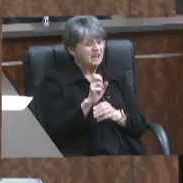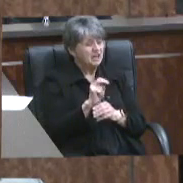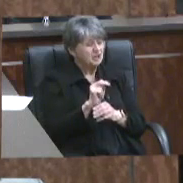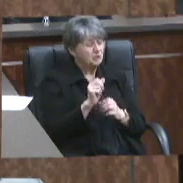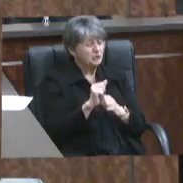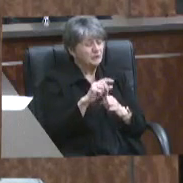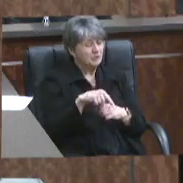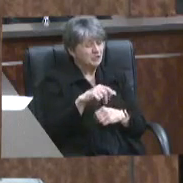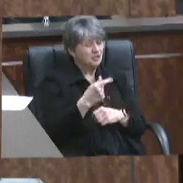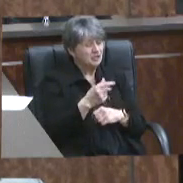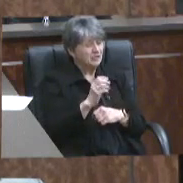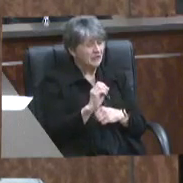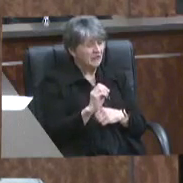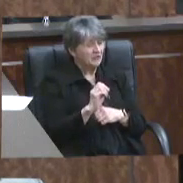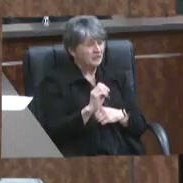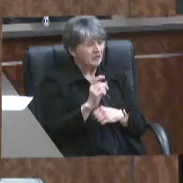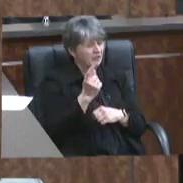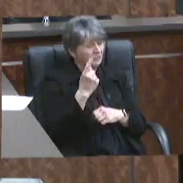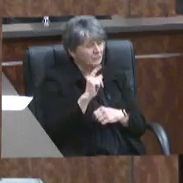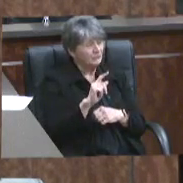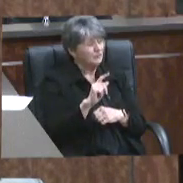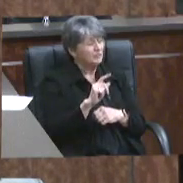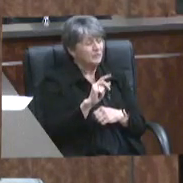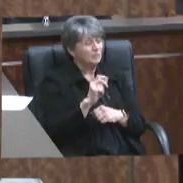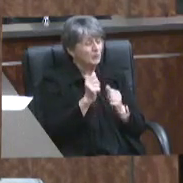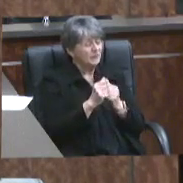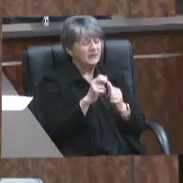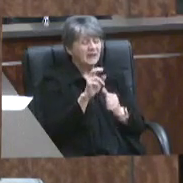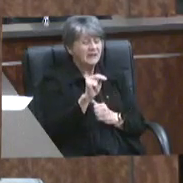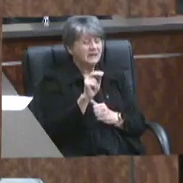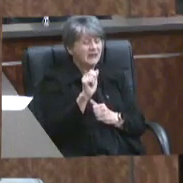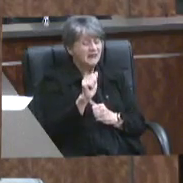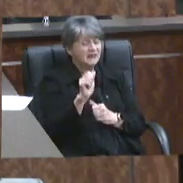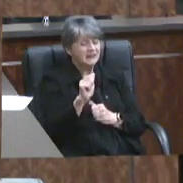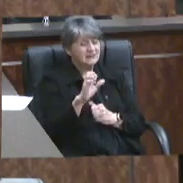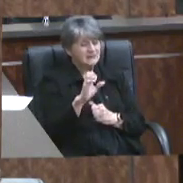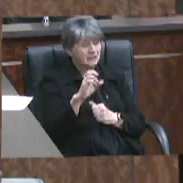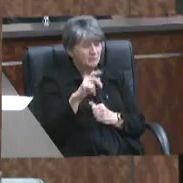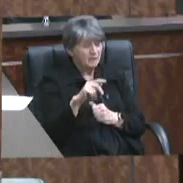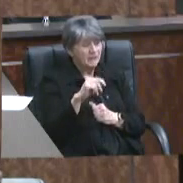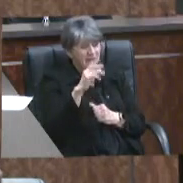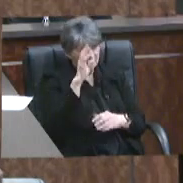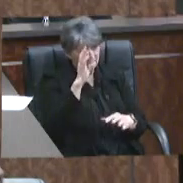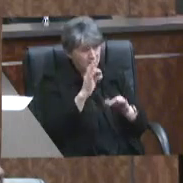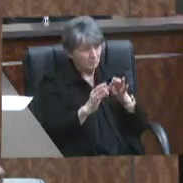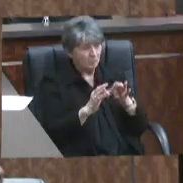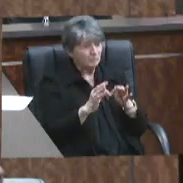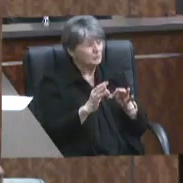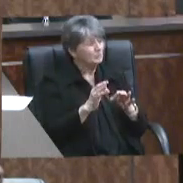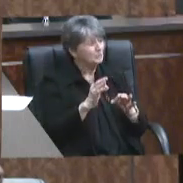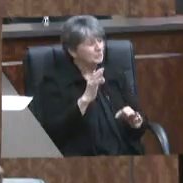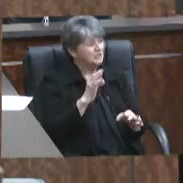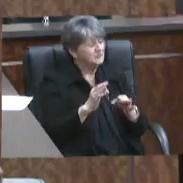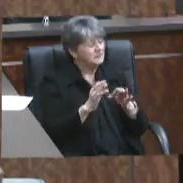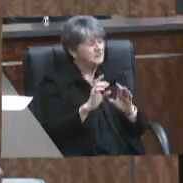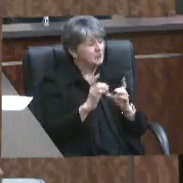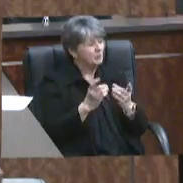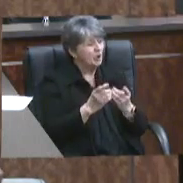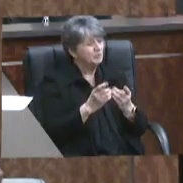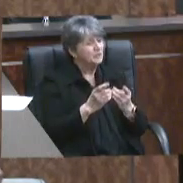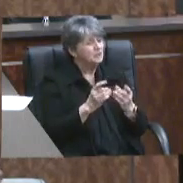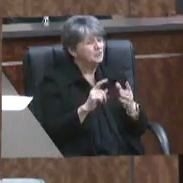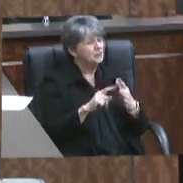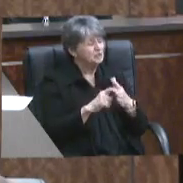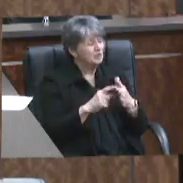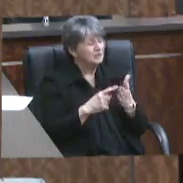National Association for the Advancement of Colored People, NAACP, and the Department of Justice. You opened dialogue with many